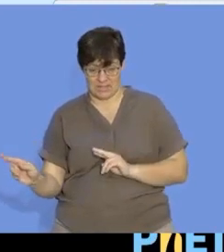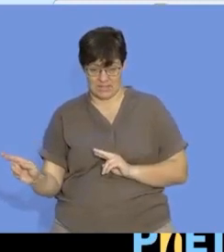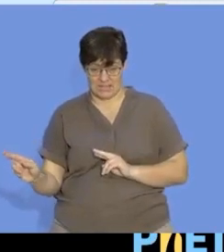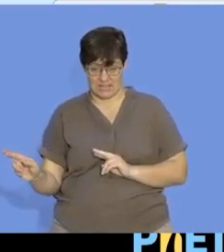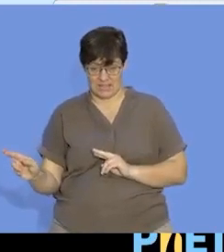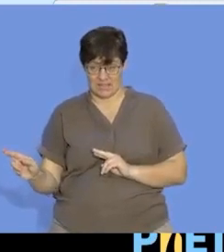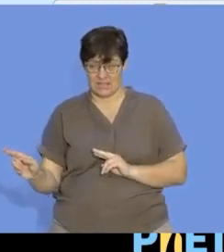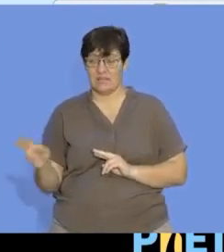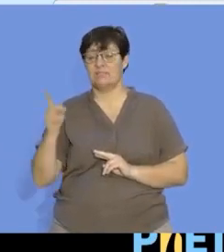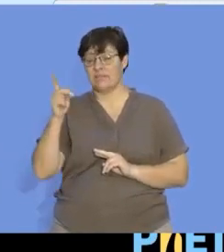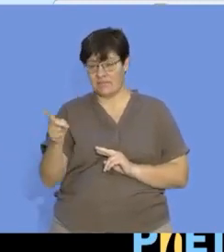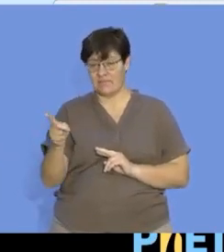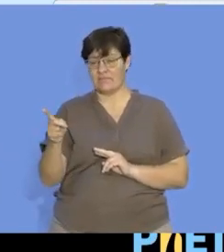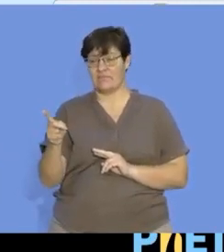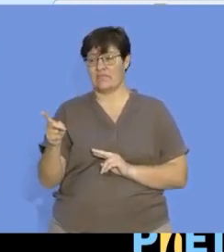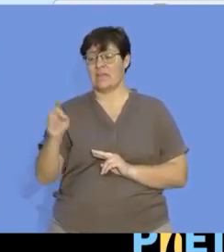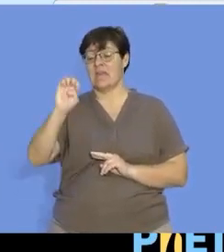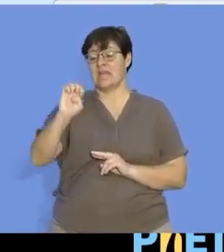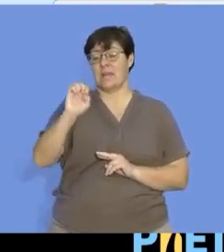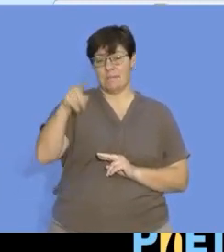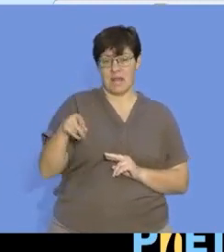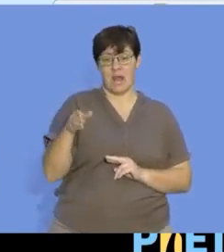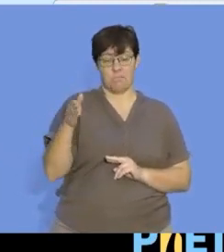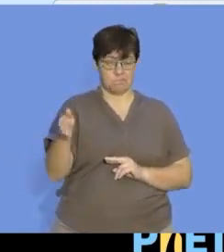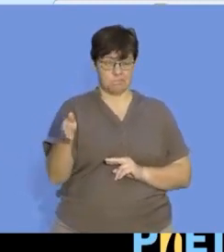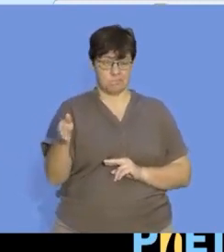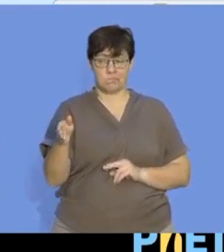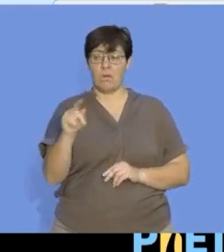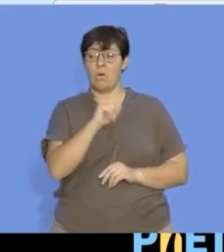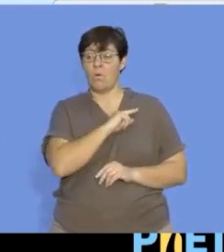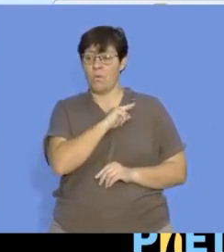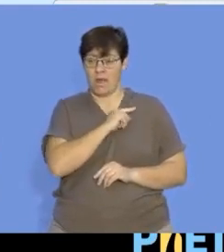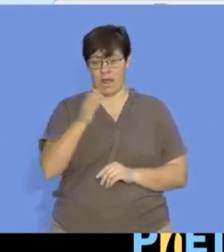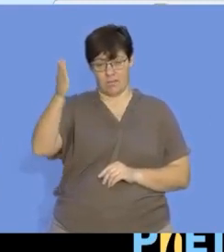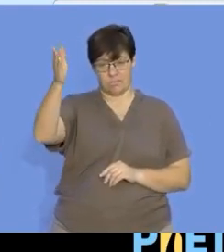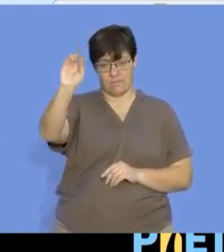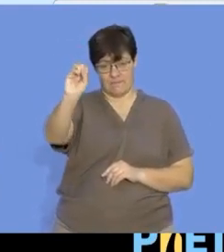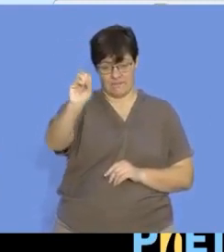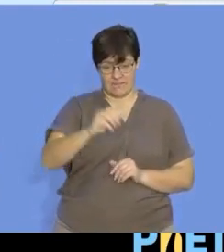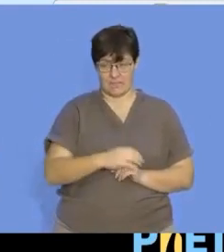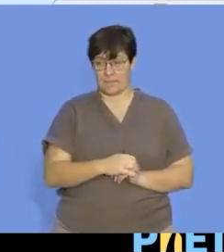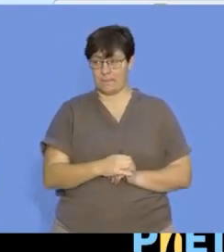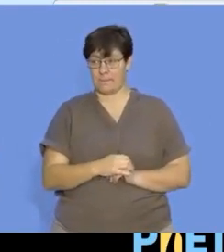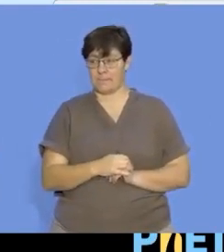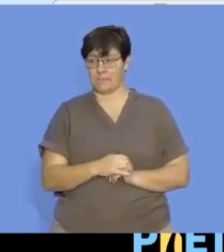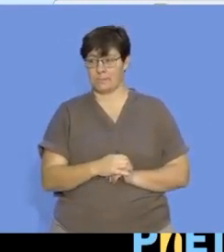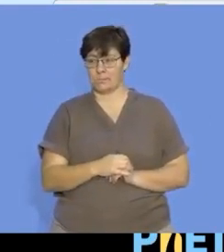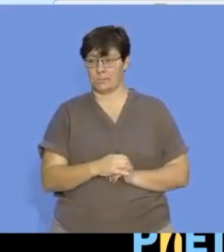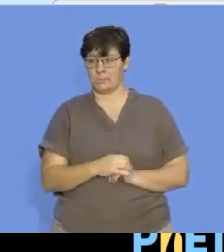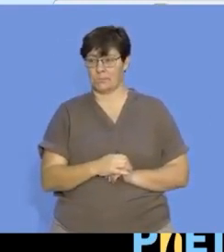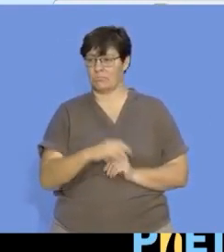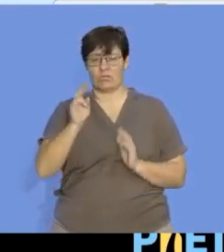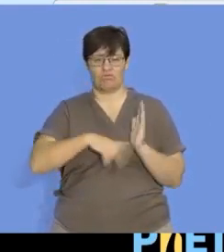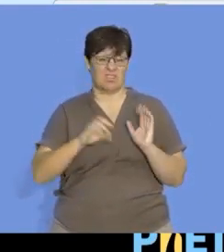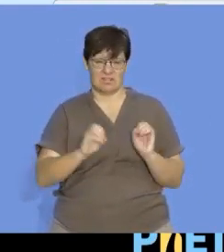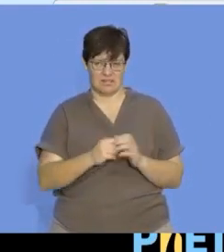it has a certain amount of potential energy just because it's sitting over here. Okay, it's not going to read it for me because